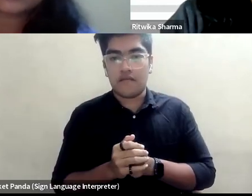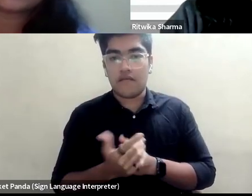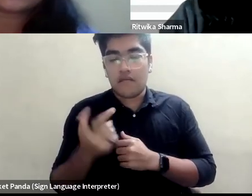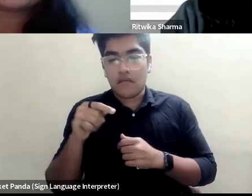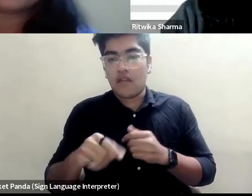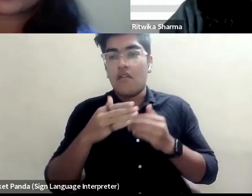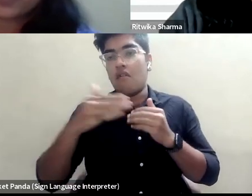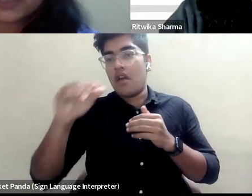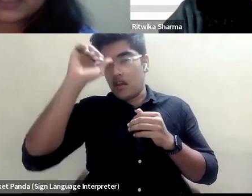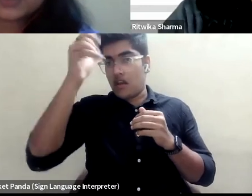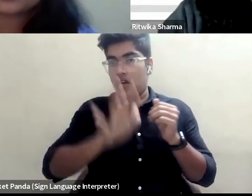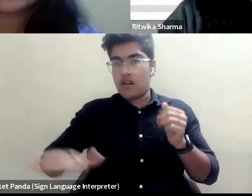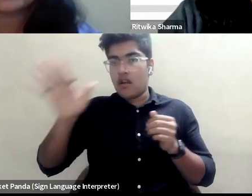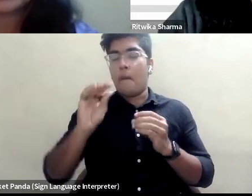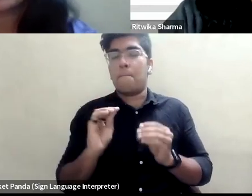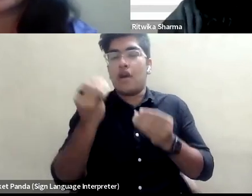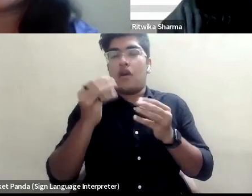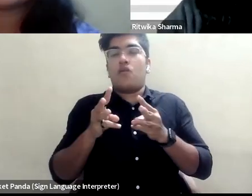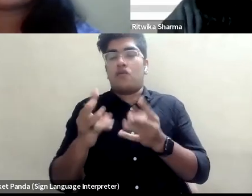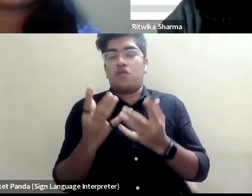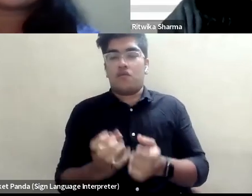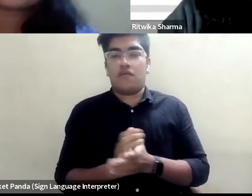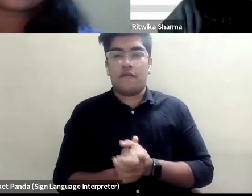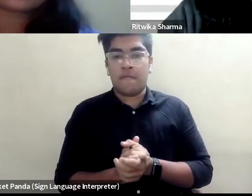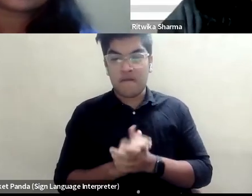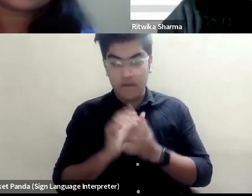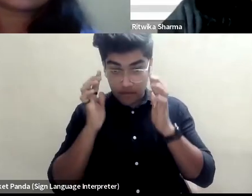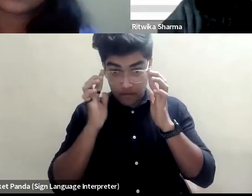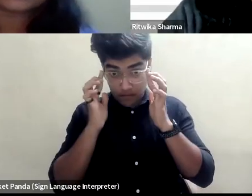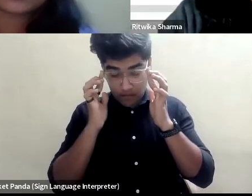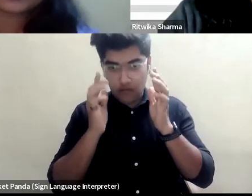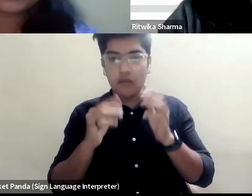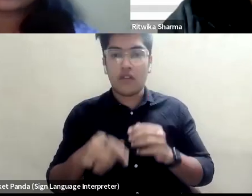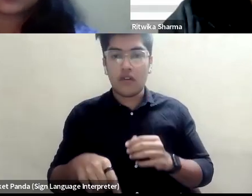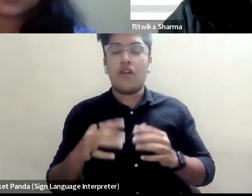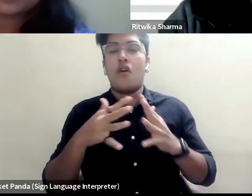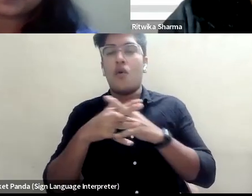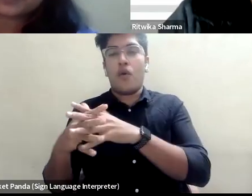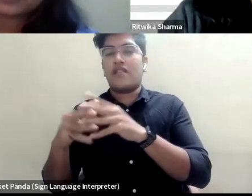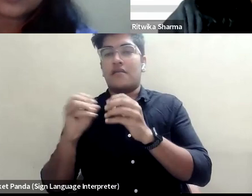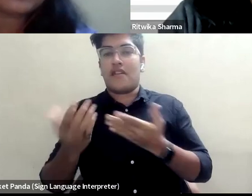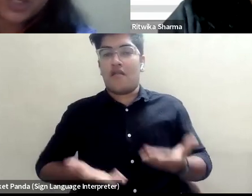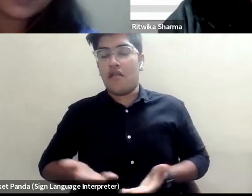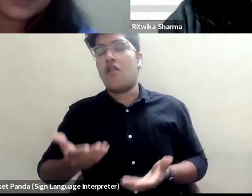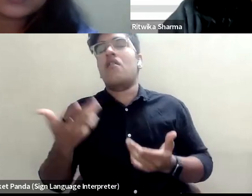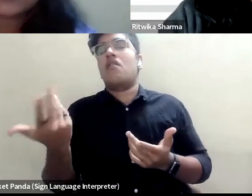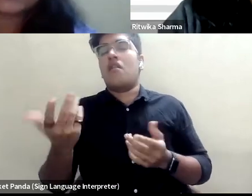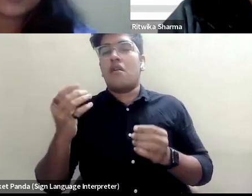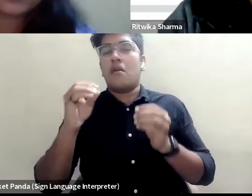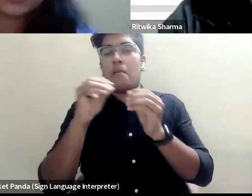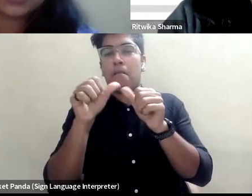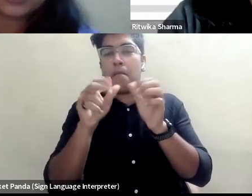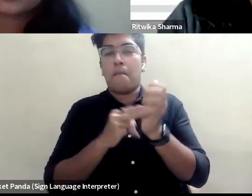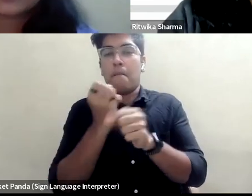rest of the country in a better way. So that was one, and therefore West Bengal, considering Bangladesh and border and